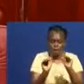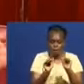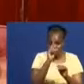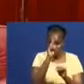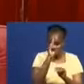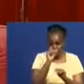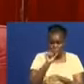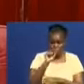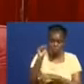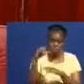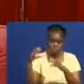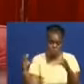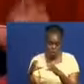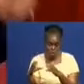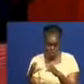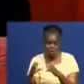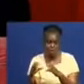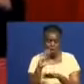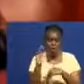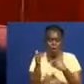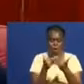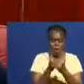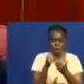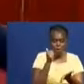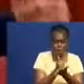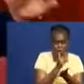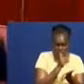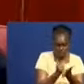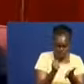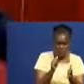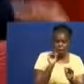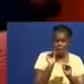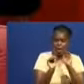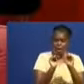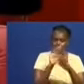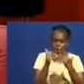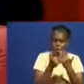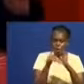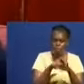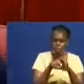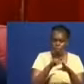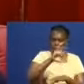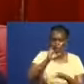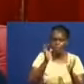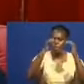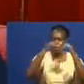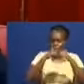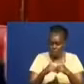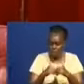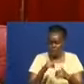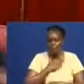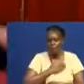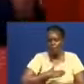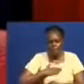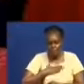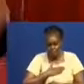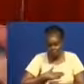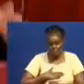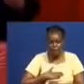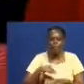the political class, I want to ask all our auditors, I want to ask all members of the county assembly,